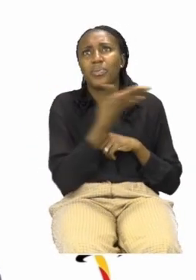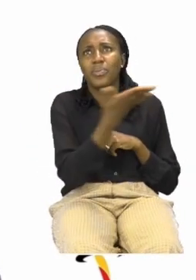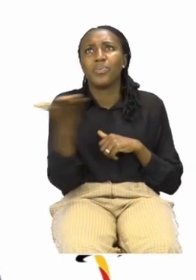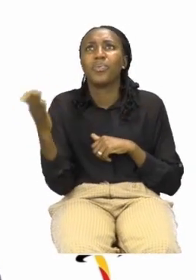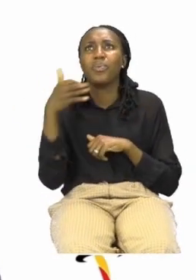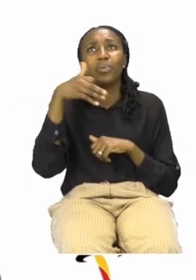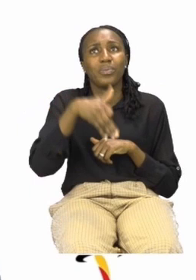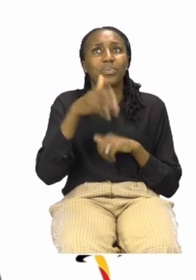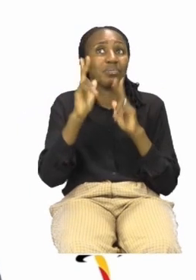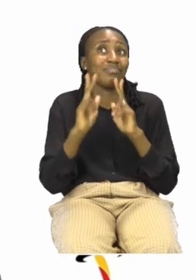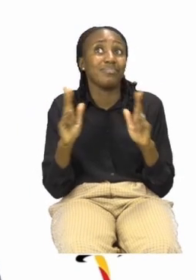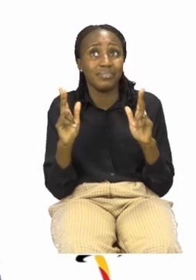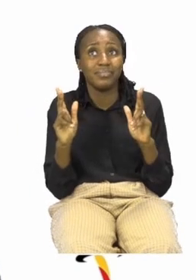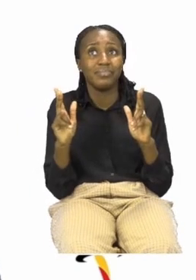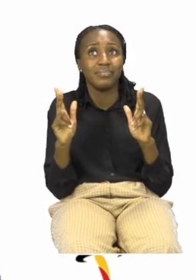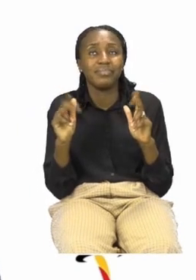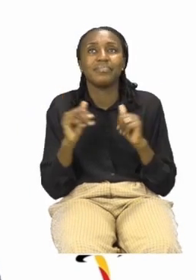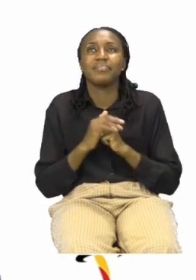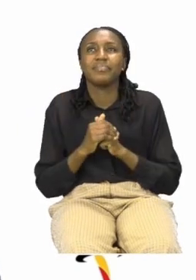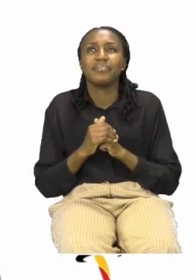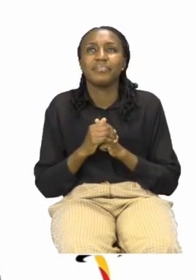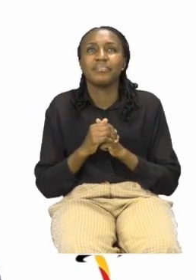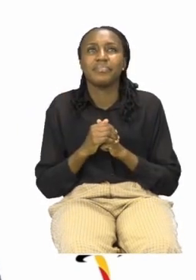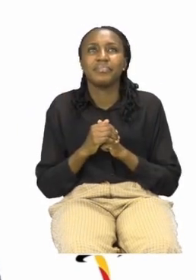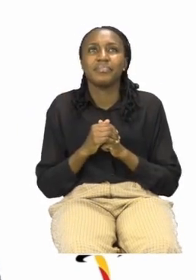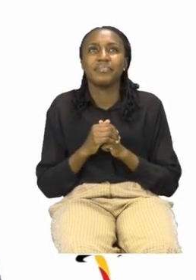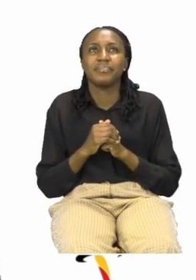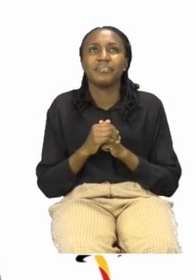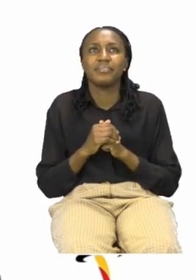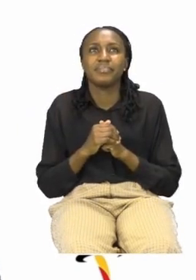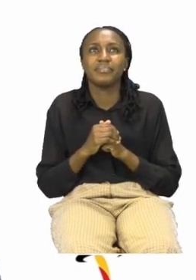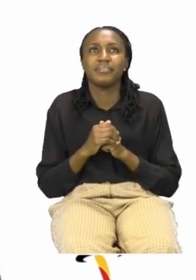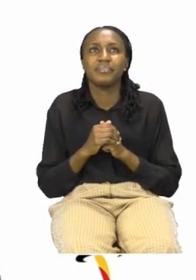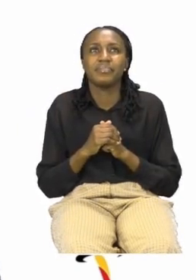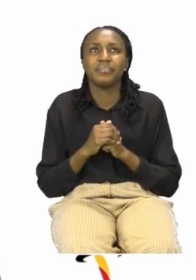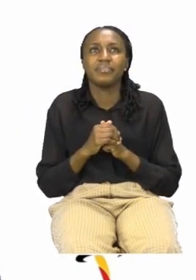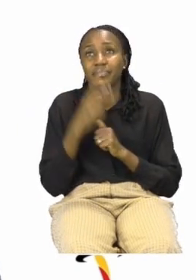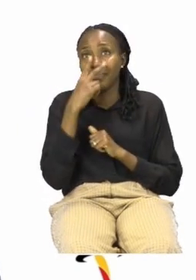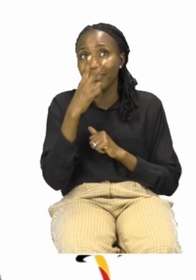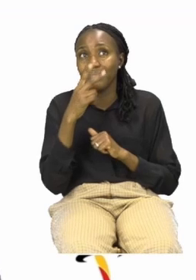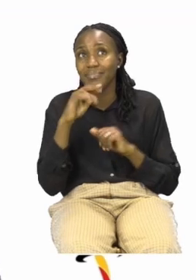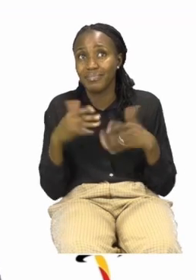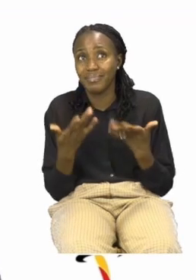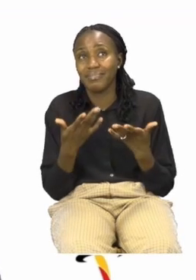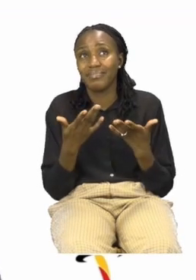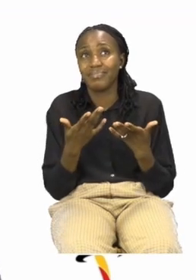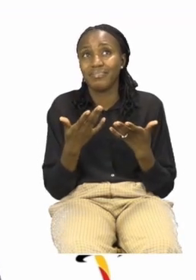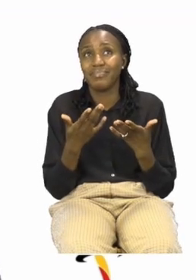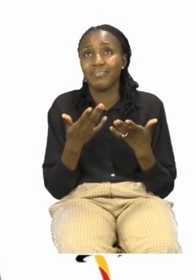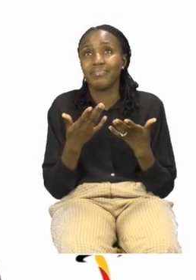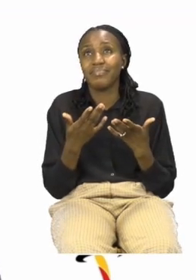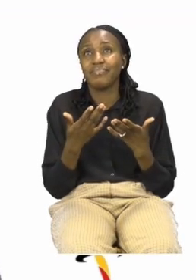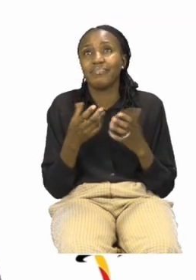individual performance, or one team performance can unify sport. Unify the nation. We have seen what happened now when our Paralympic